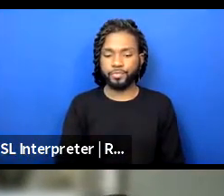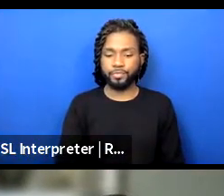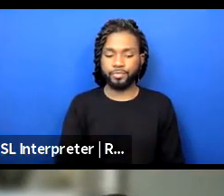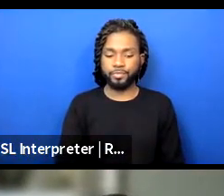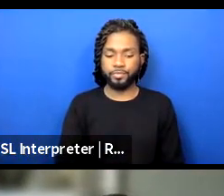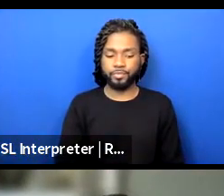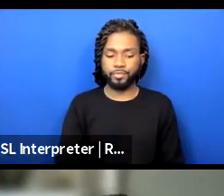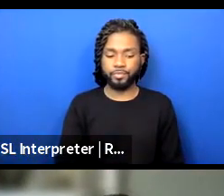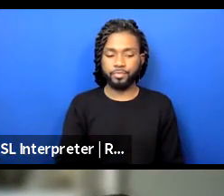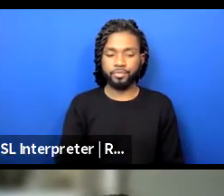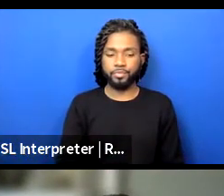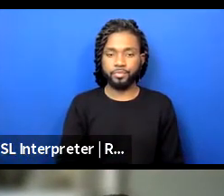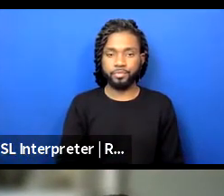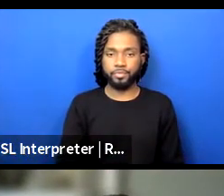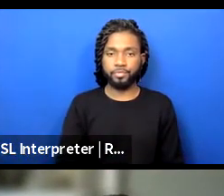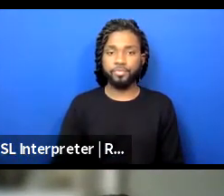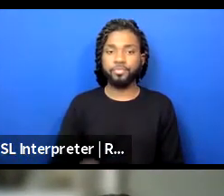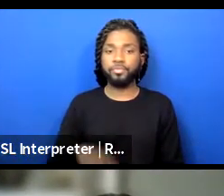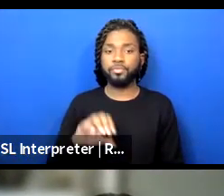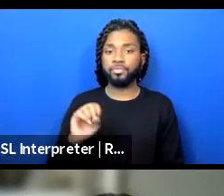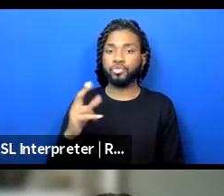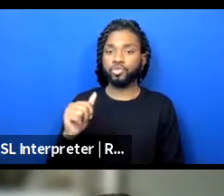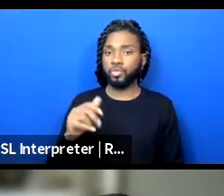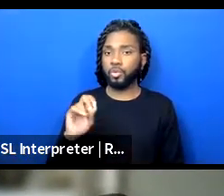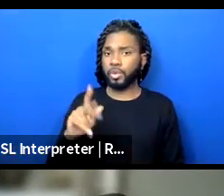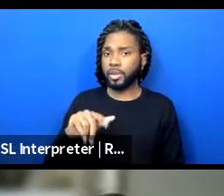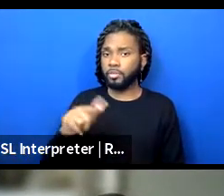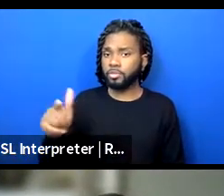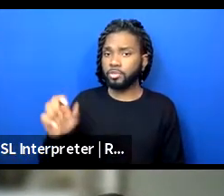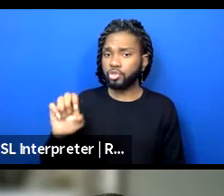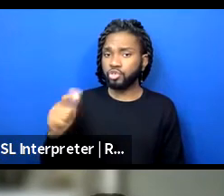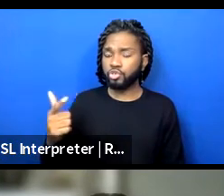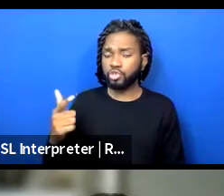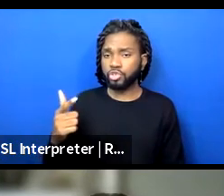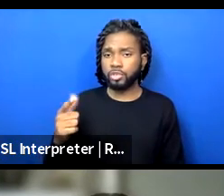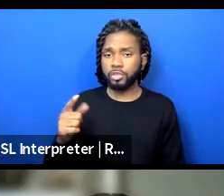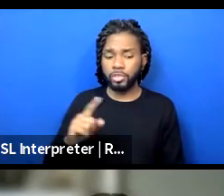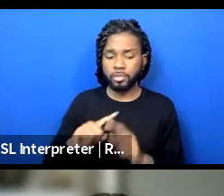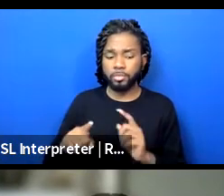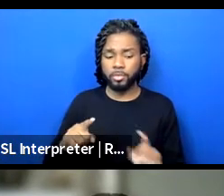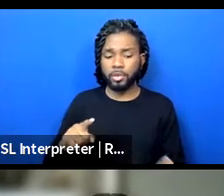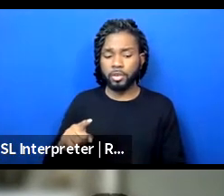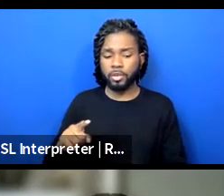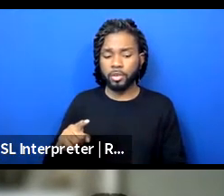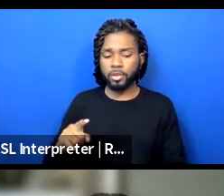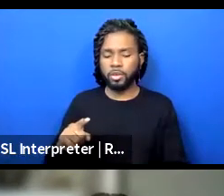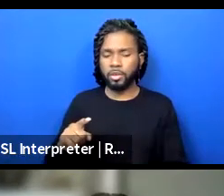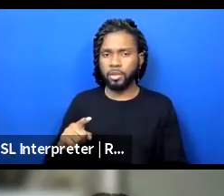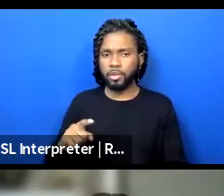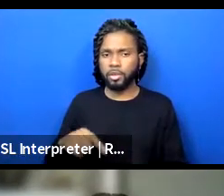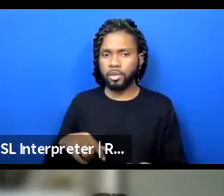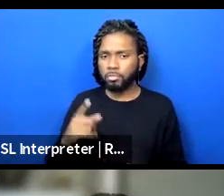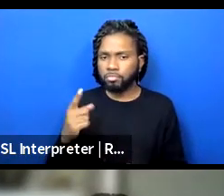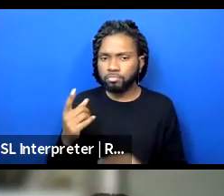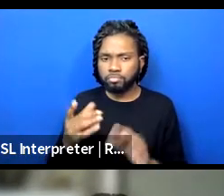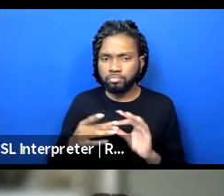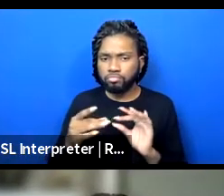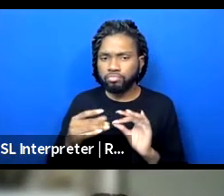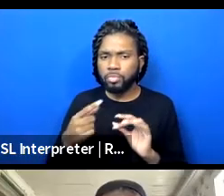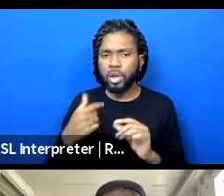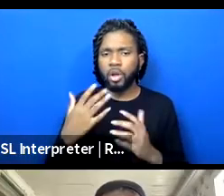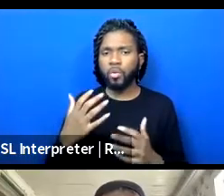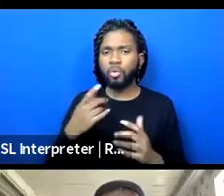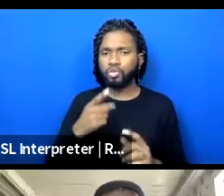I'm going to pass the baton to EG, but Sumi, I might just put you on deck to maybe surface some of the things from our